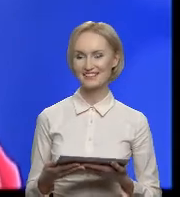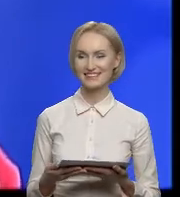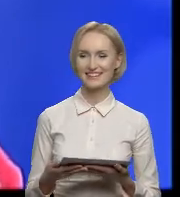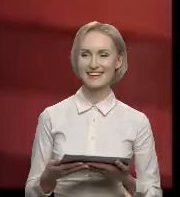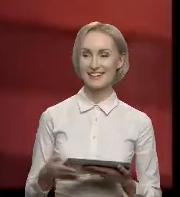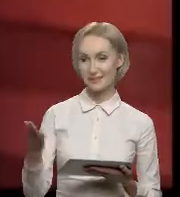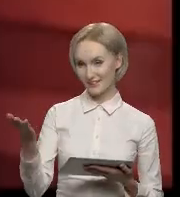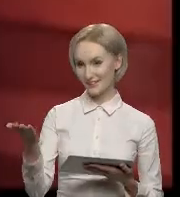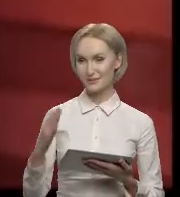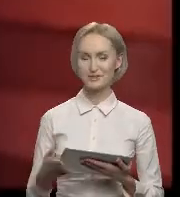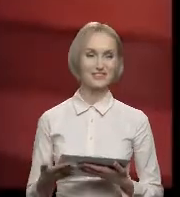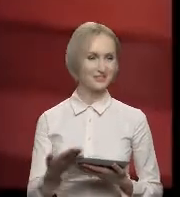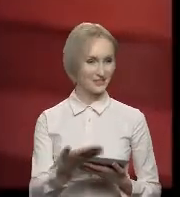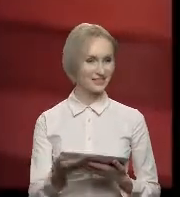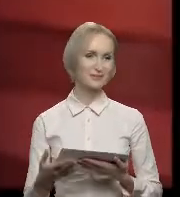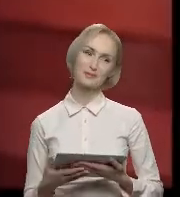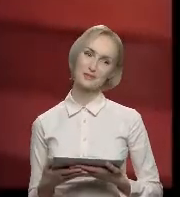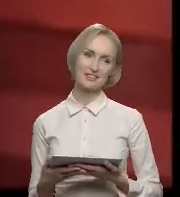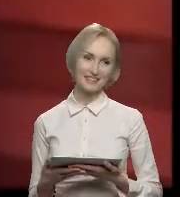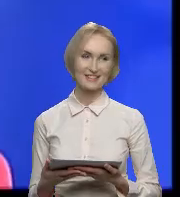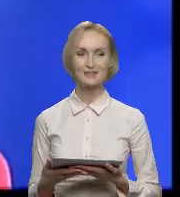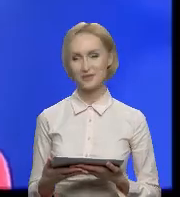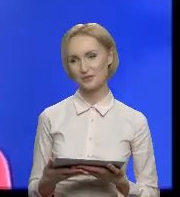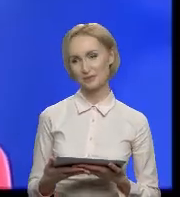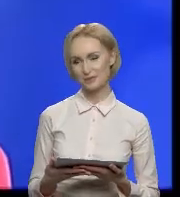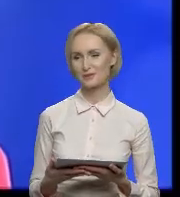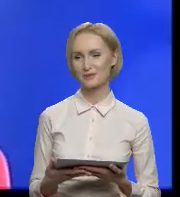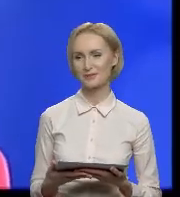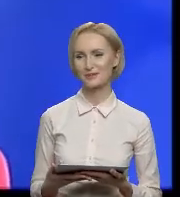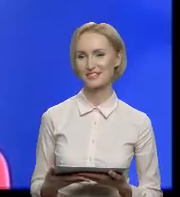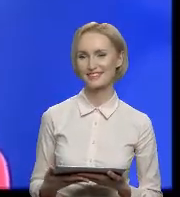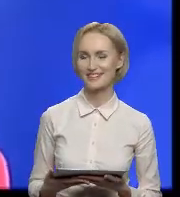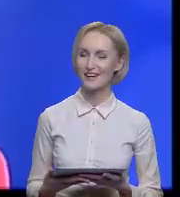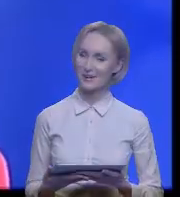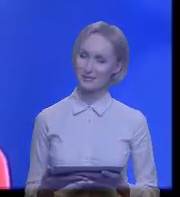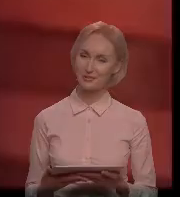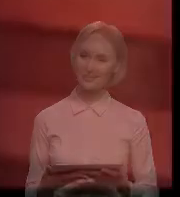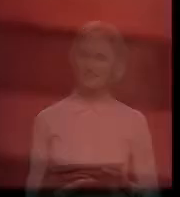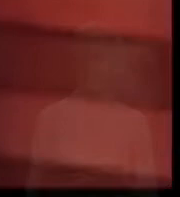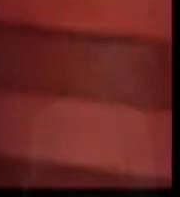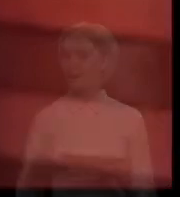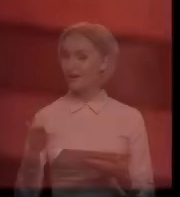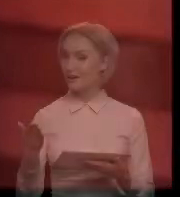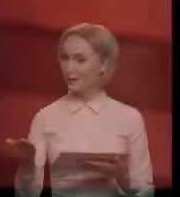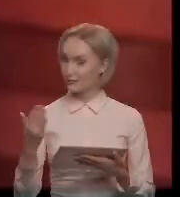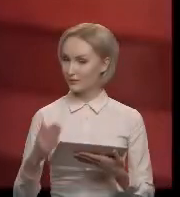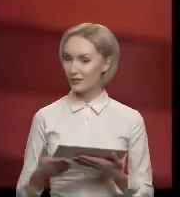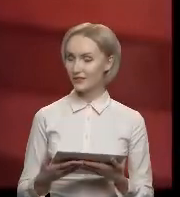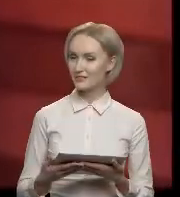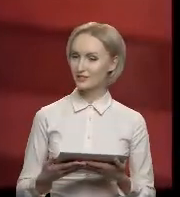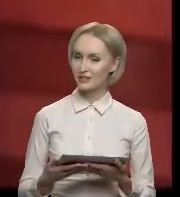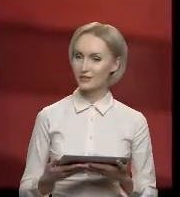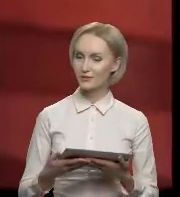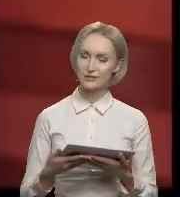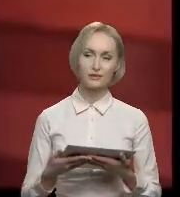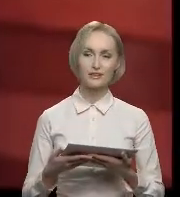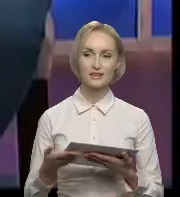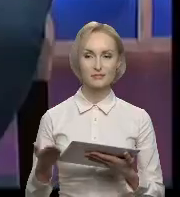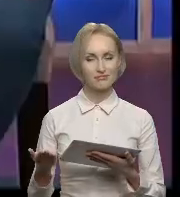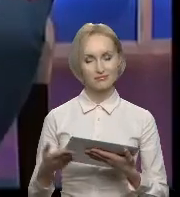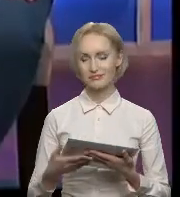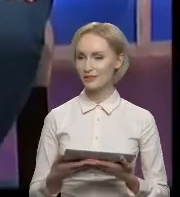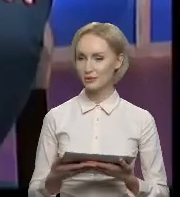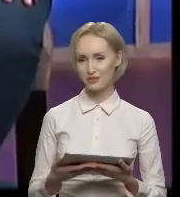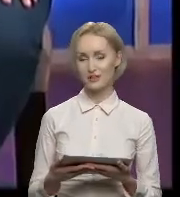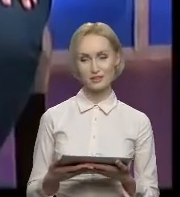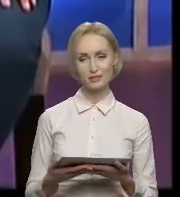with his. And Jamar's not man enough for you and not man enough for this baby because he claims it is not his baby.